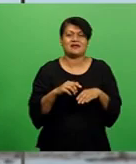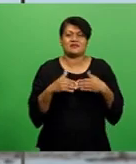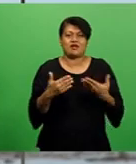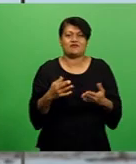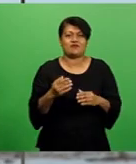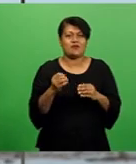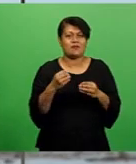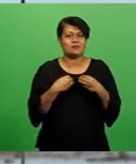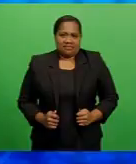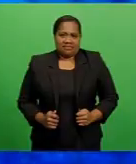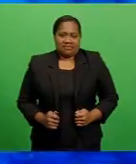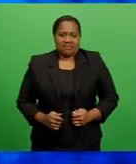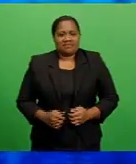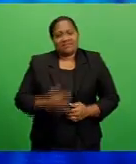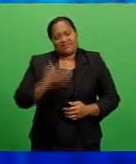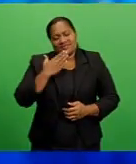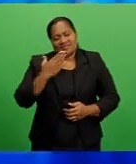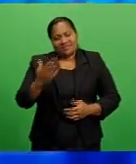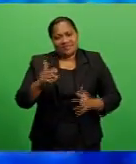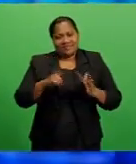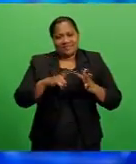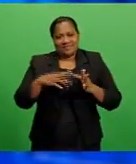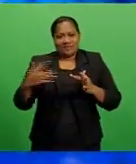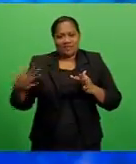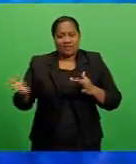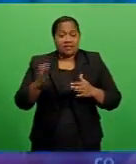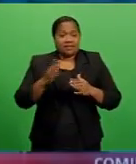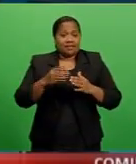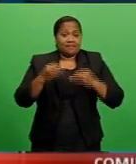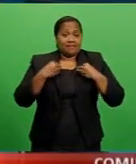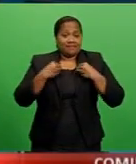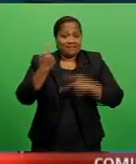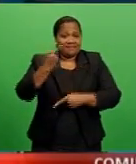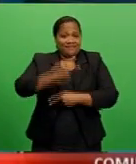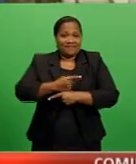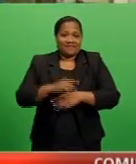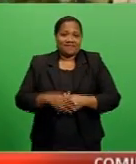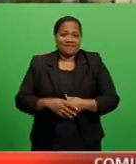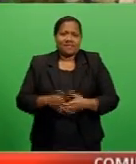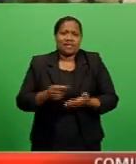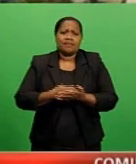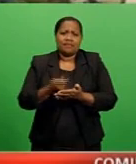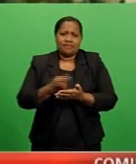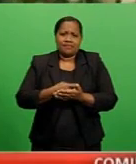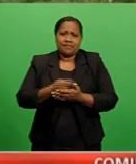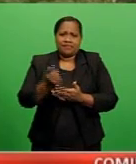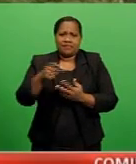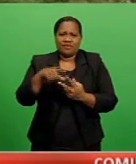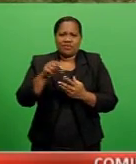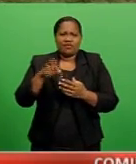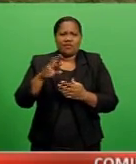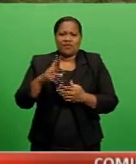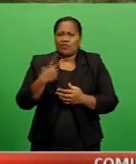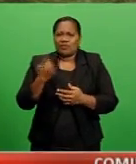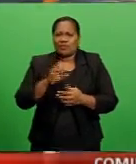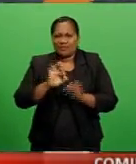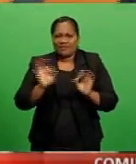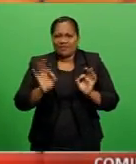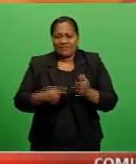Whitney. Thanks, Edwin. Coming up in business tonight, payment options for unpaid rates.